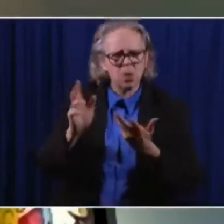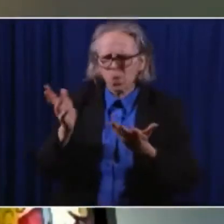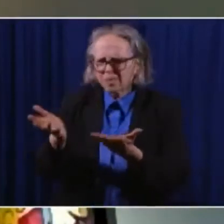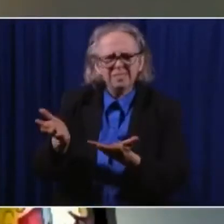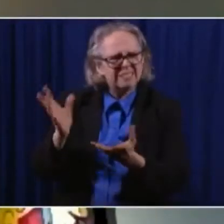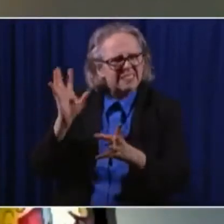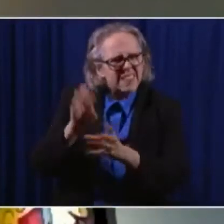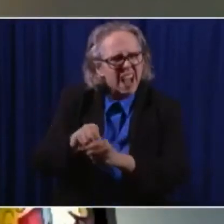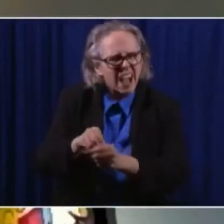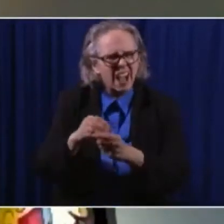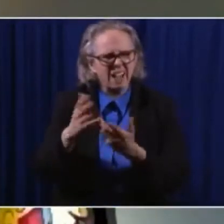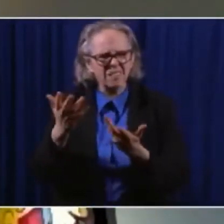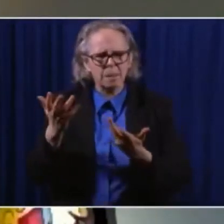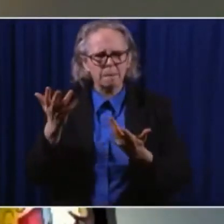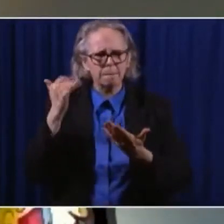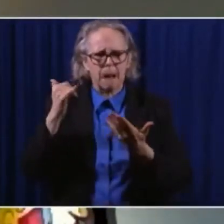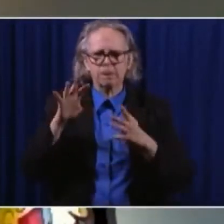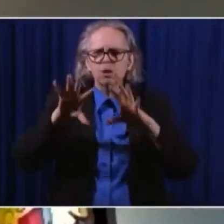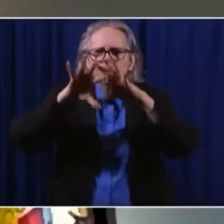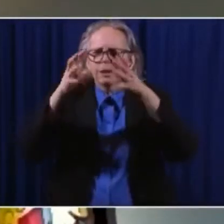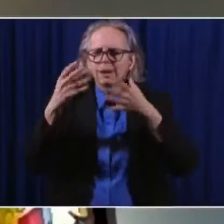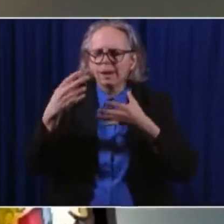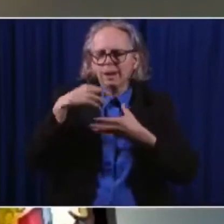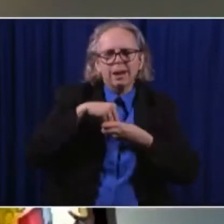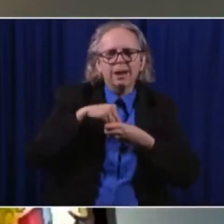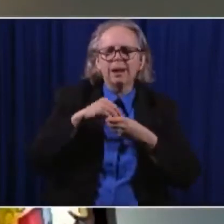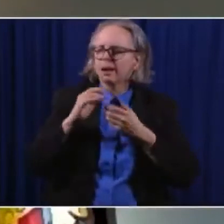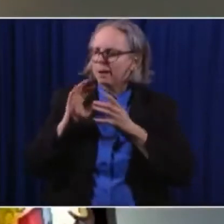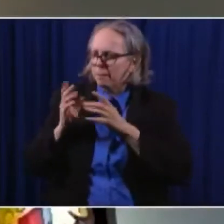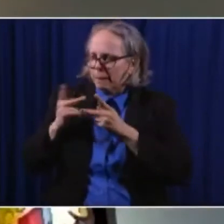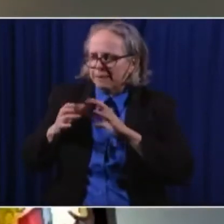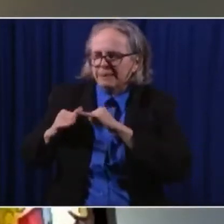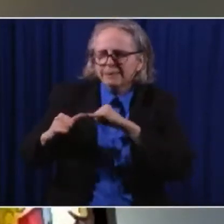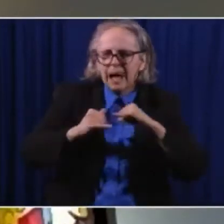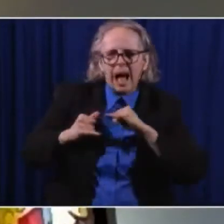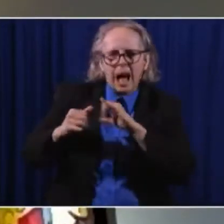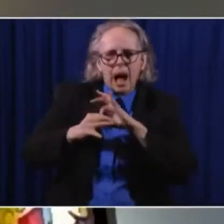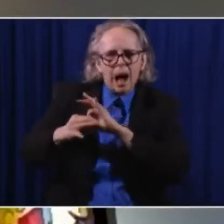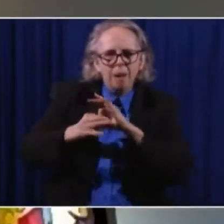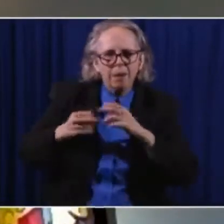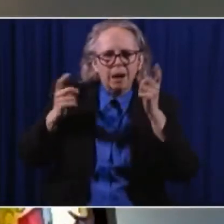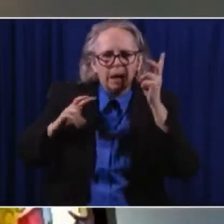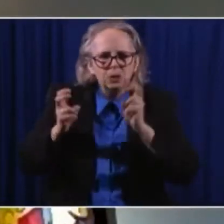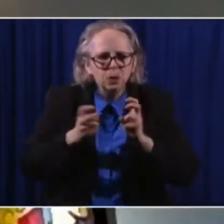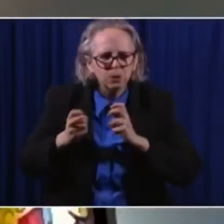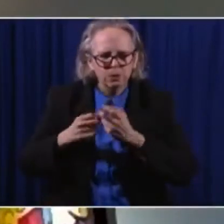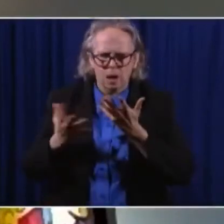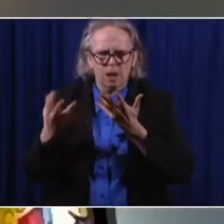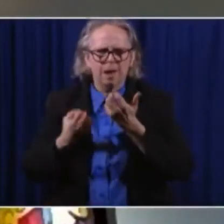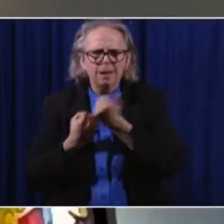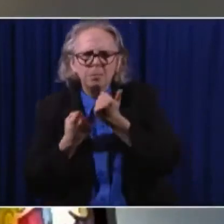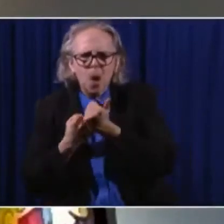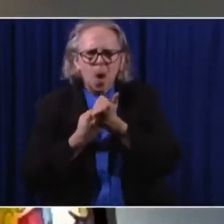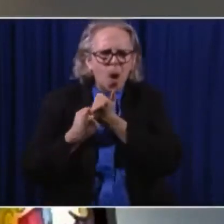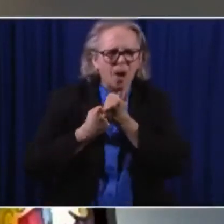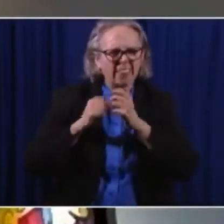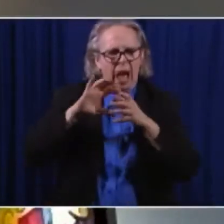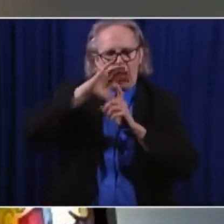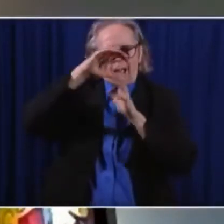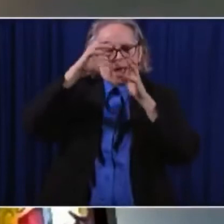find ways to be safe and help support their wellness from COVID-19,